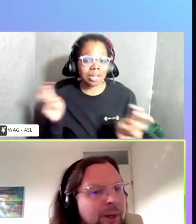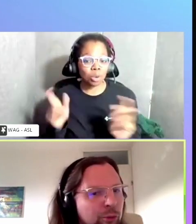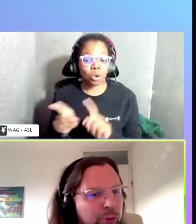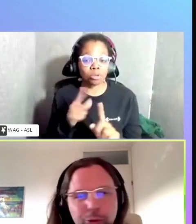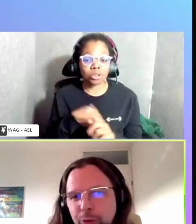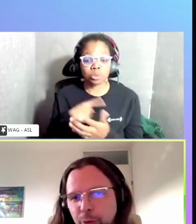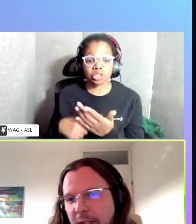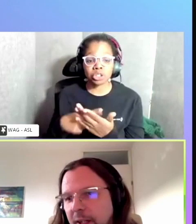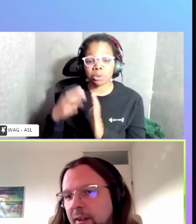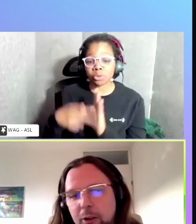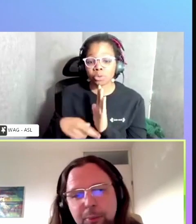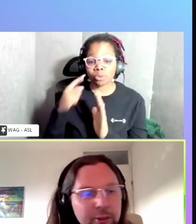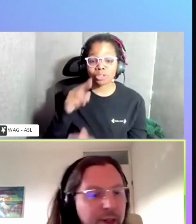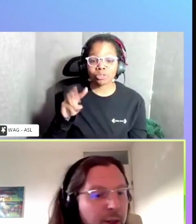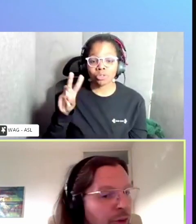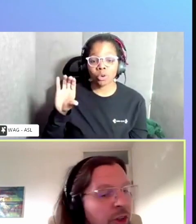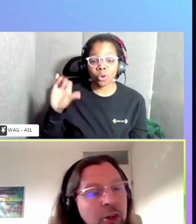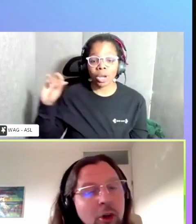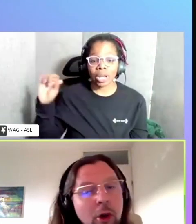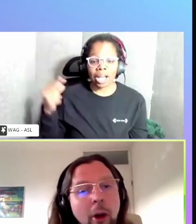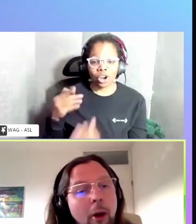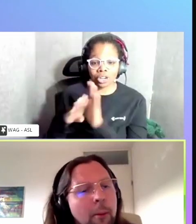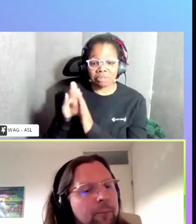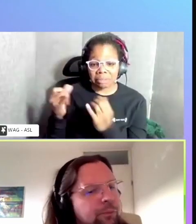bit about rules for WCAG that are being developed.